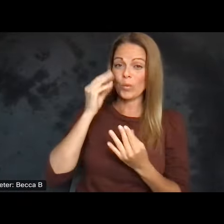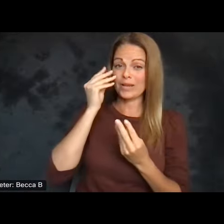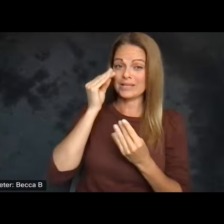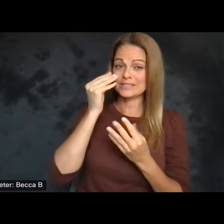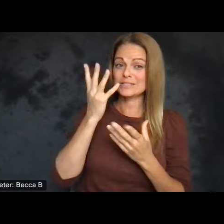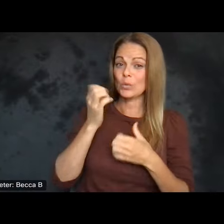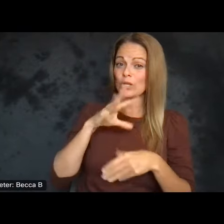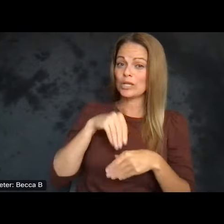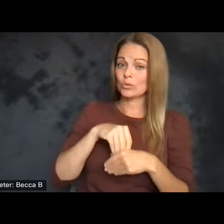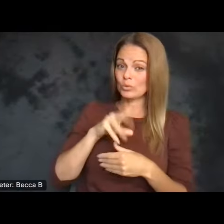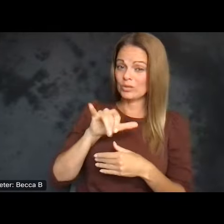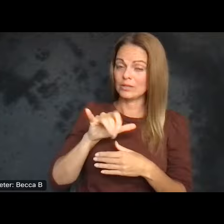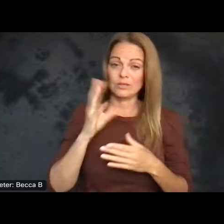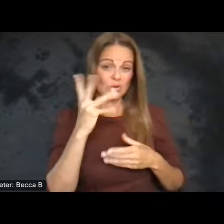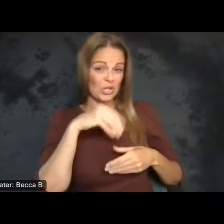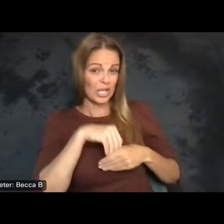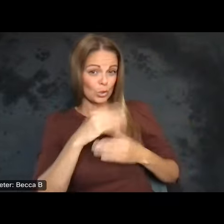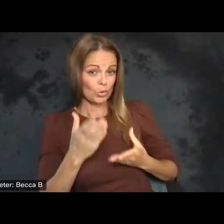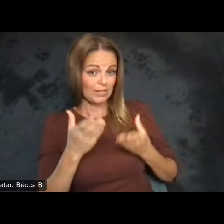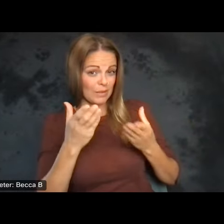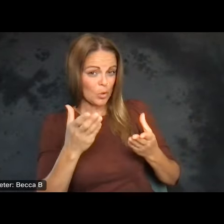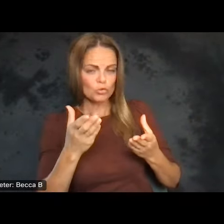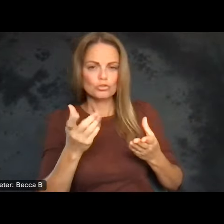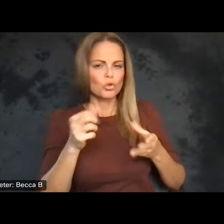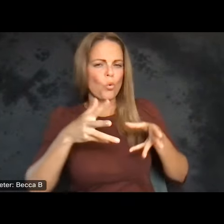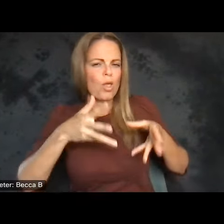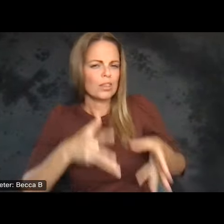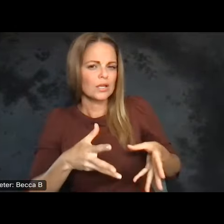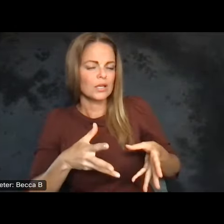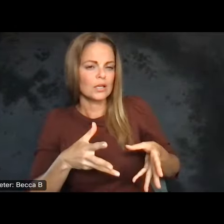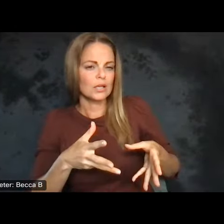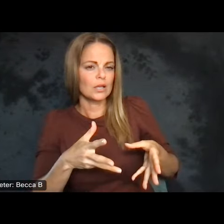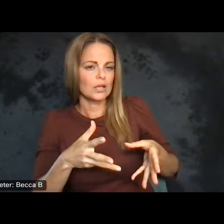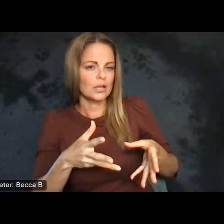motion? Or just leave it as is?